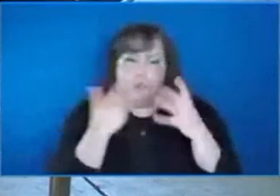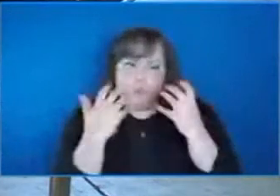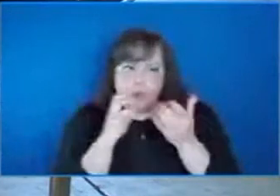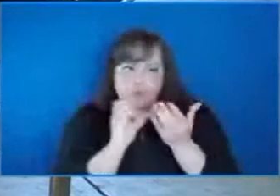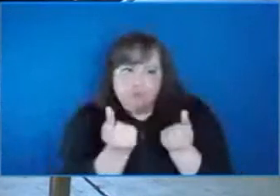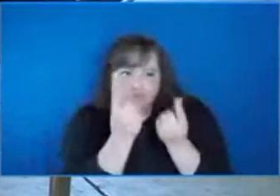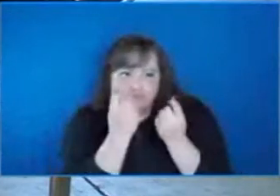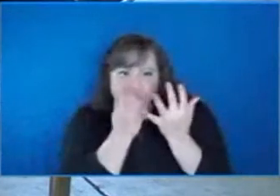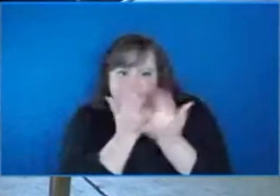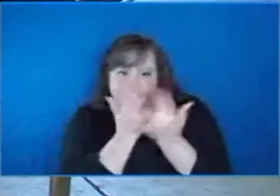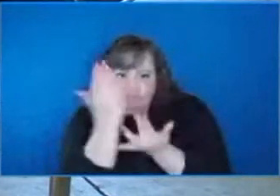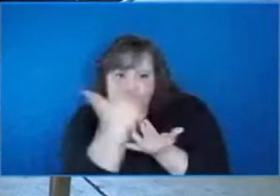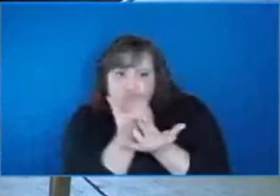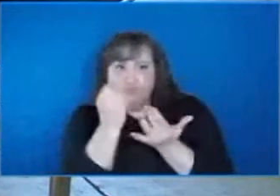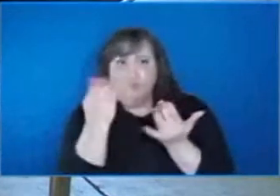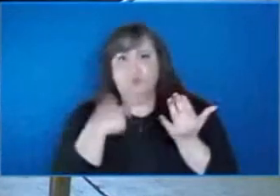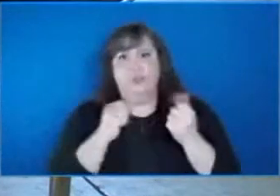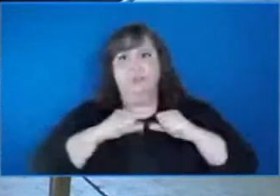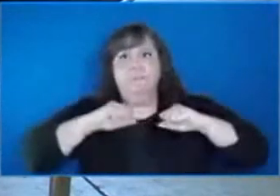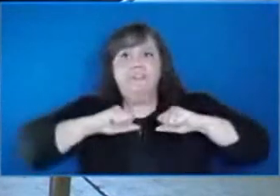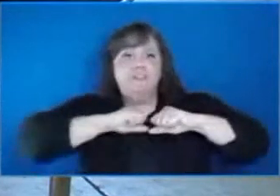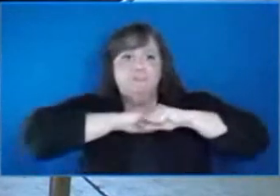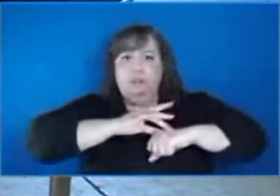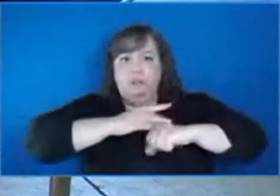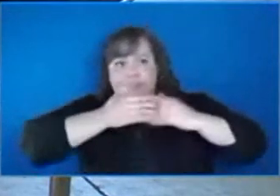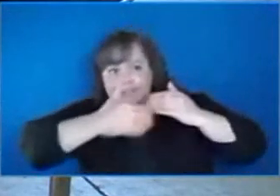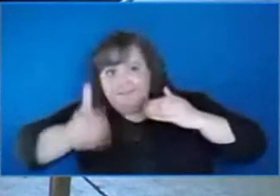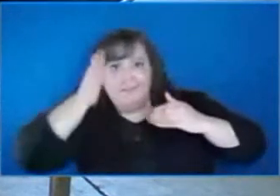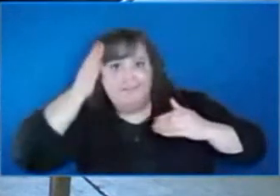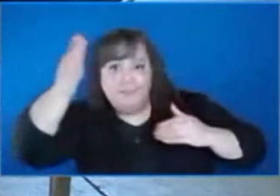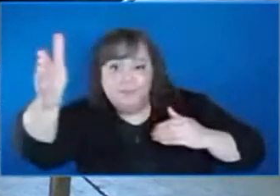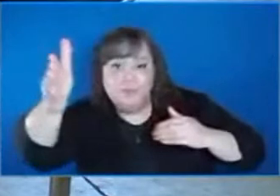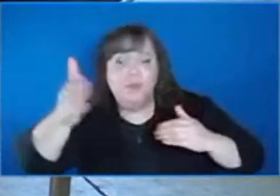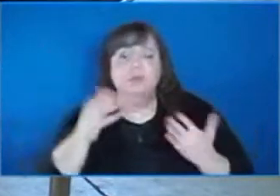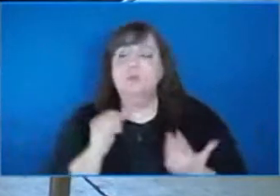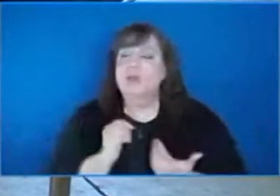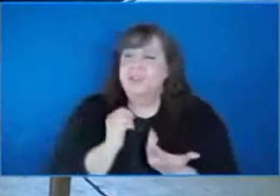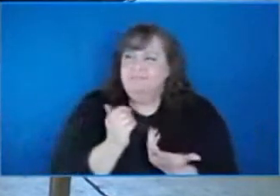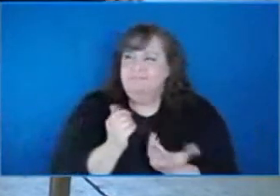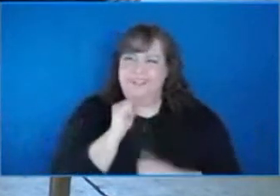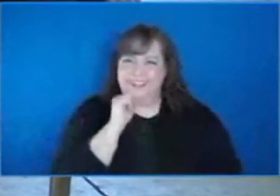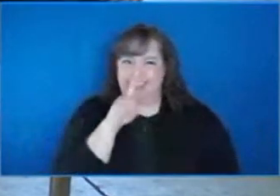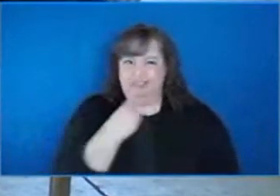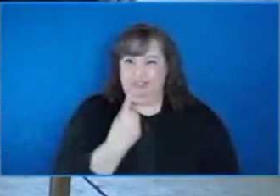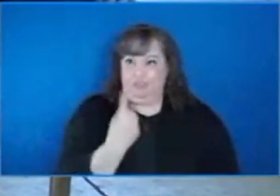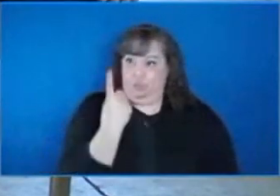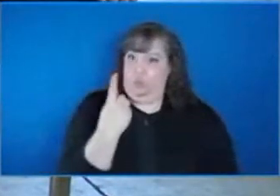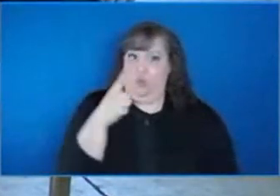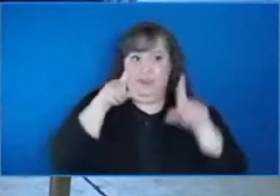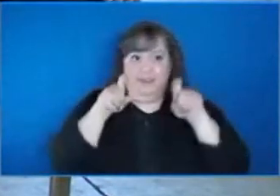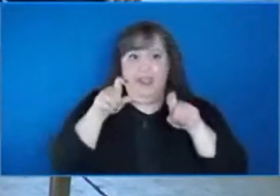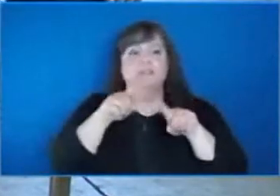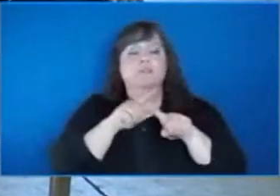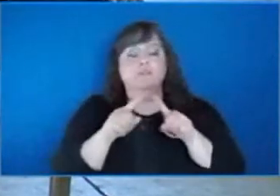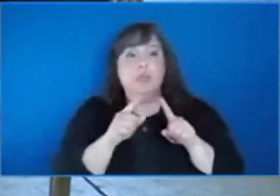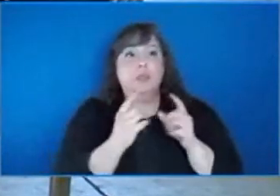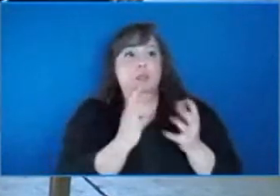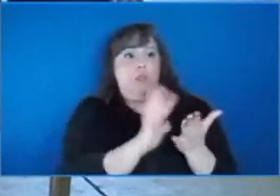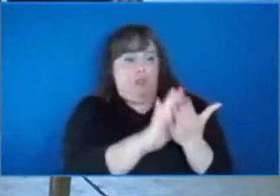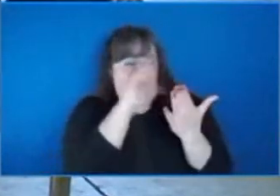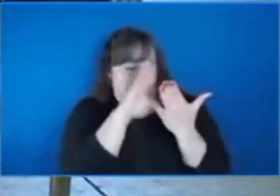So I think that also makes this really exciting, that it's not just this one test, but how are we going to apply it going forward?